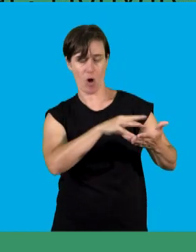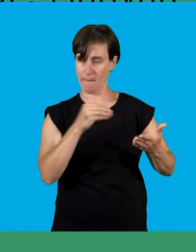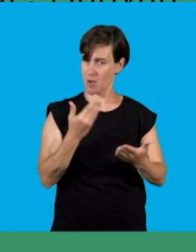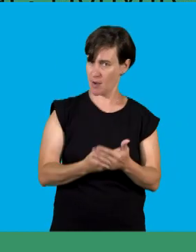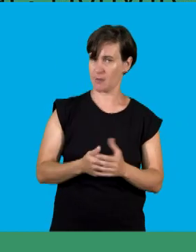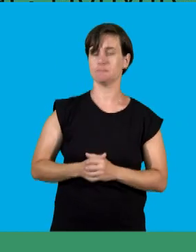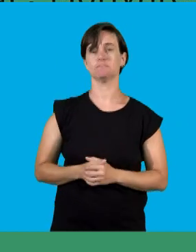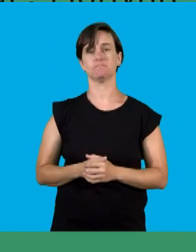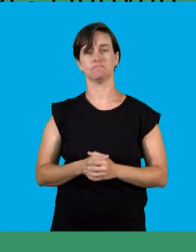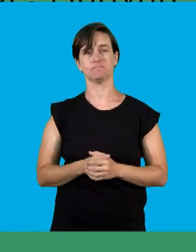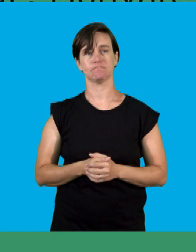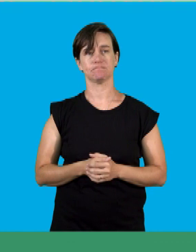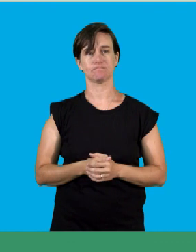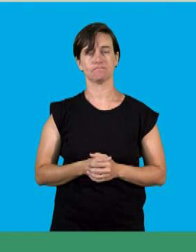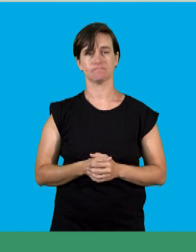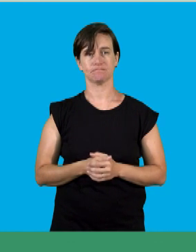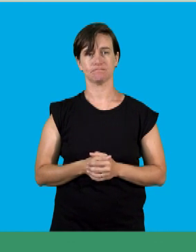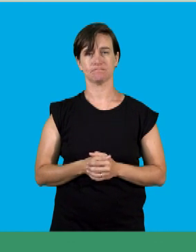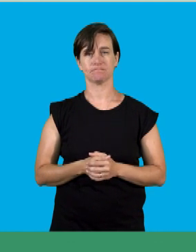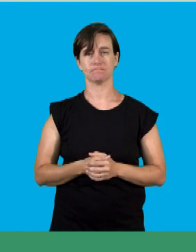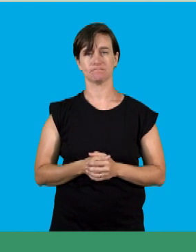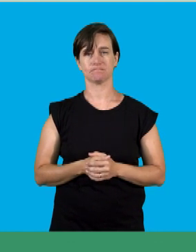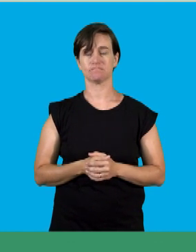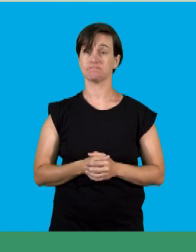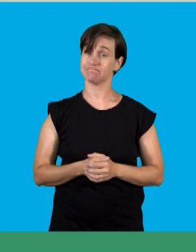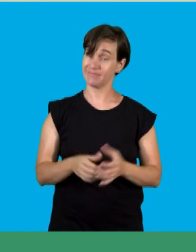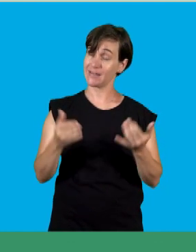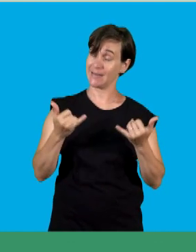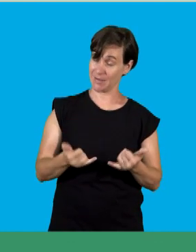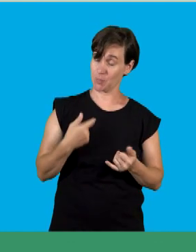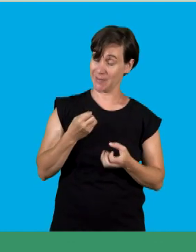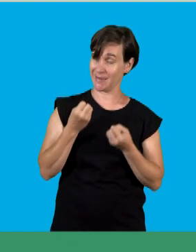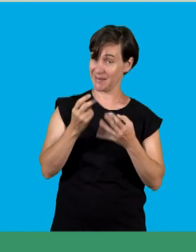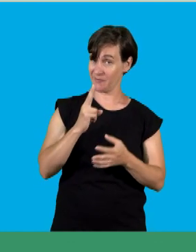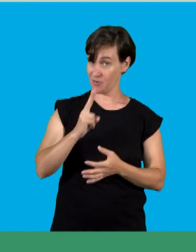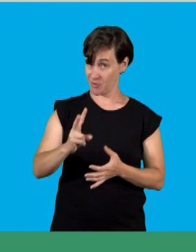motivation. Right, it's important. Right, let's now get to business.